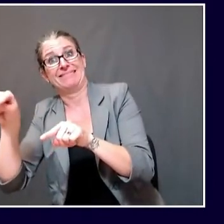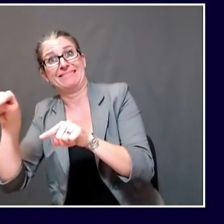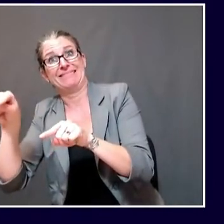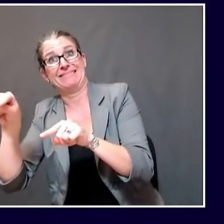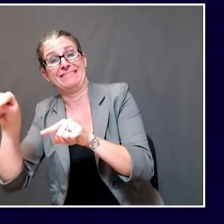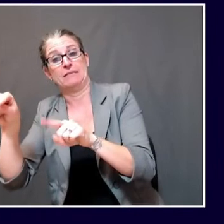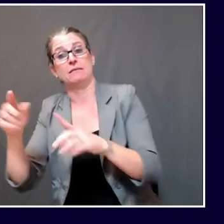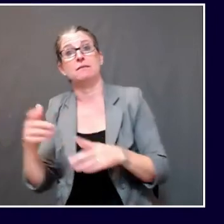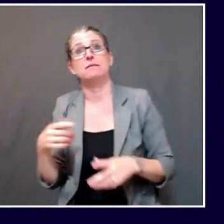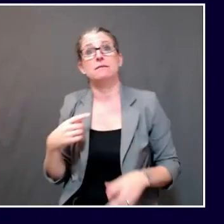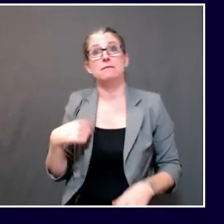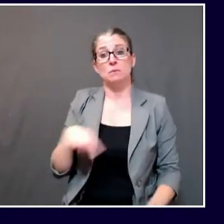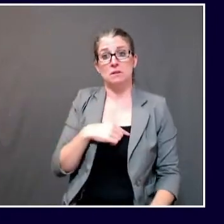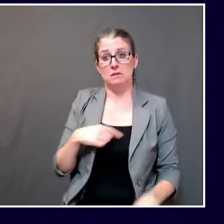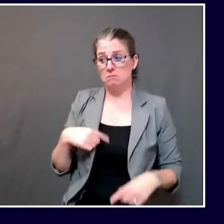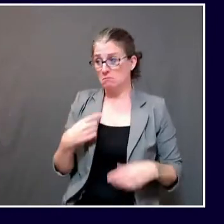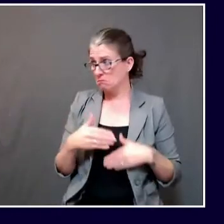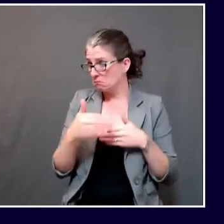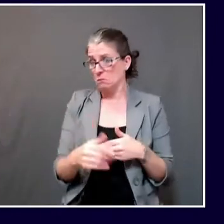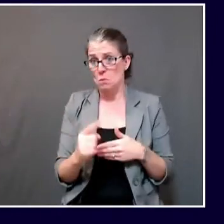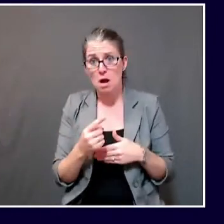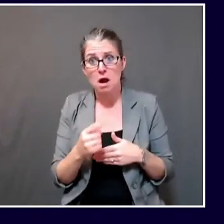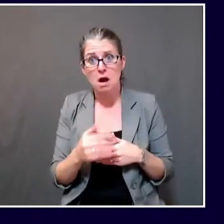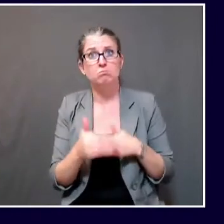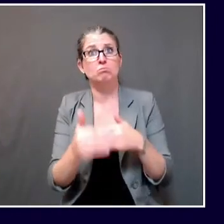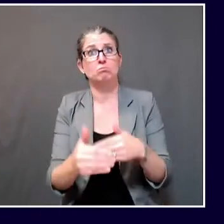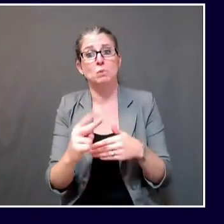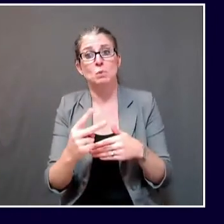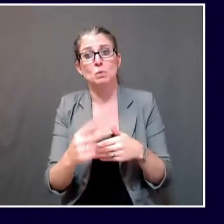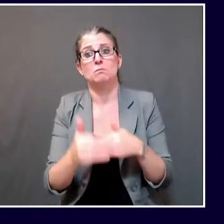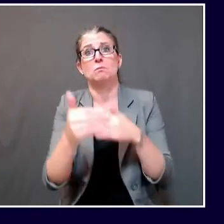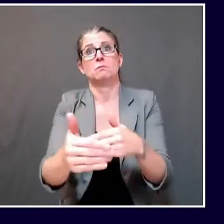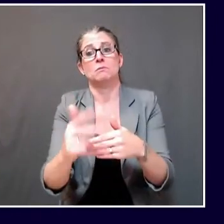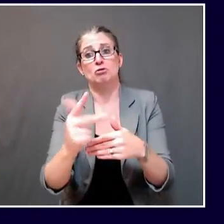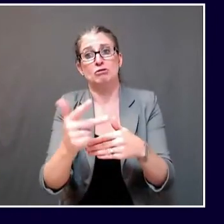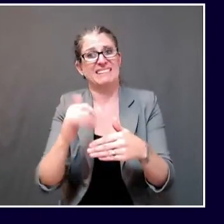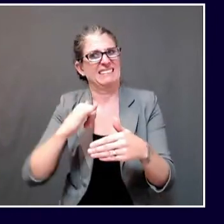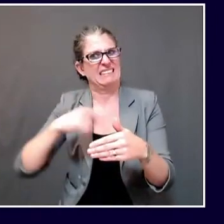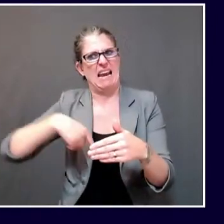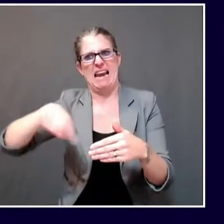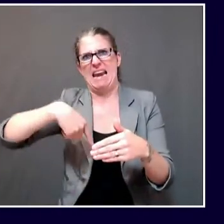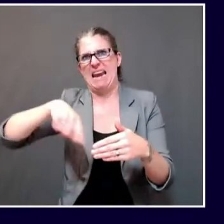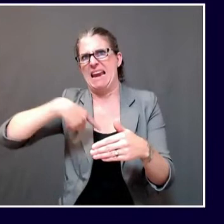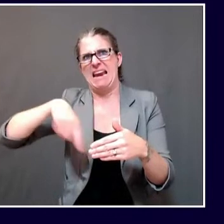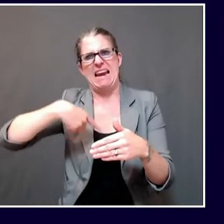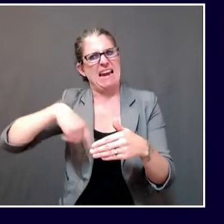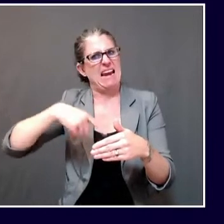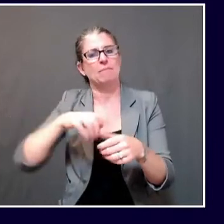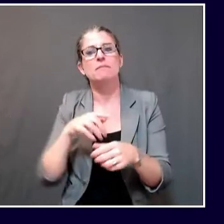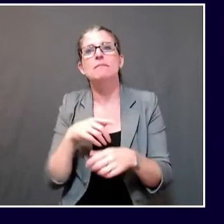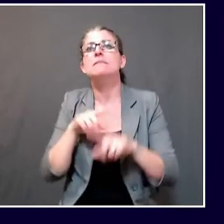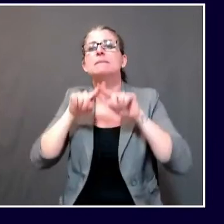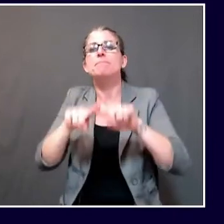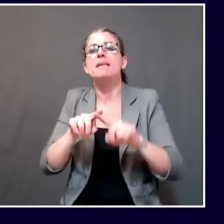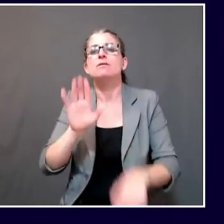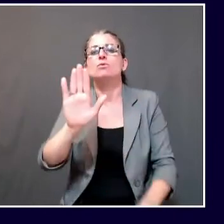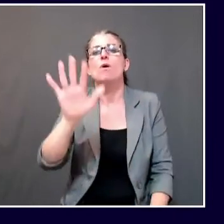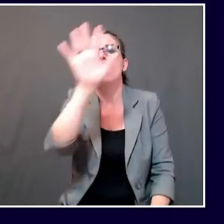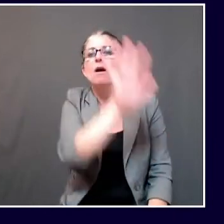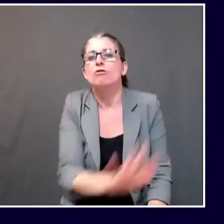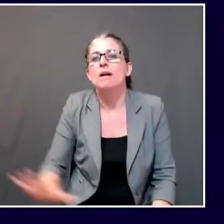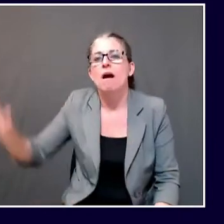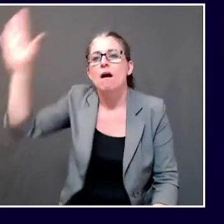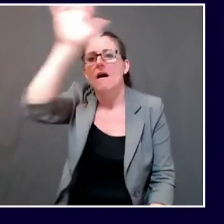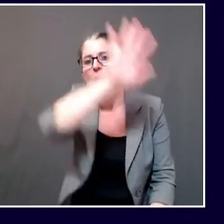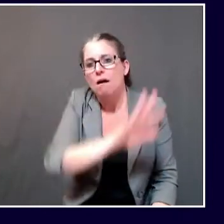approaches to how we move forward through the phases of reopening, and that particular activities may be deemed to be